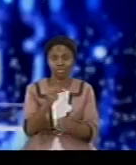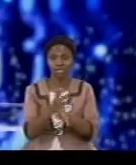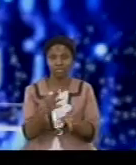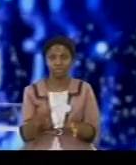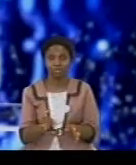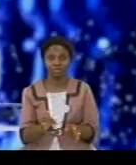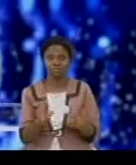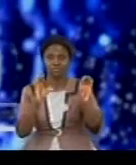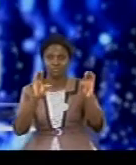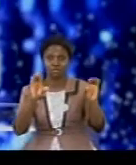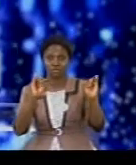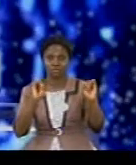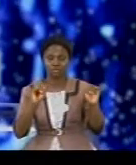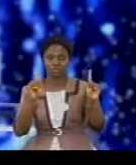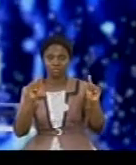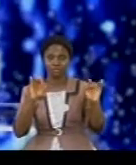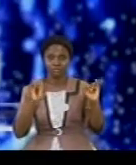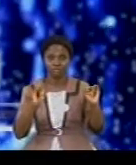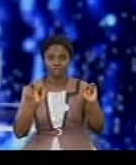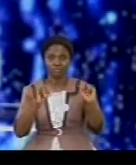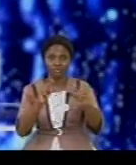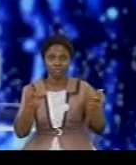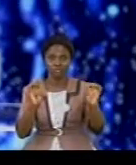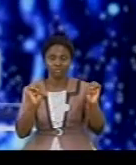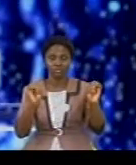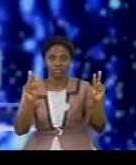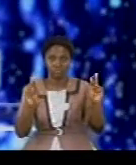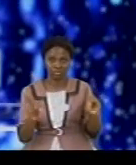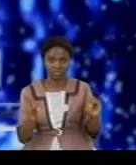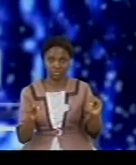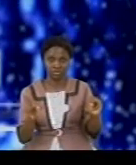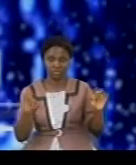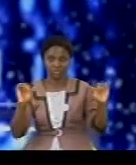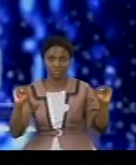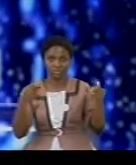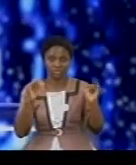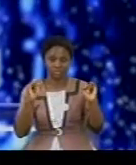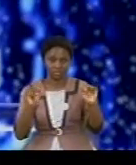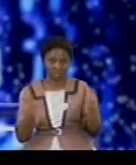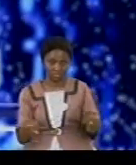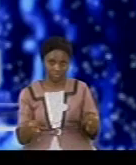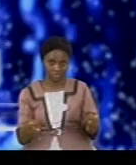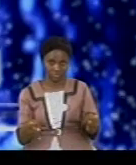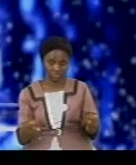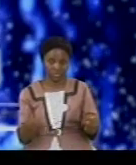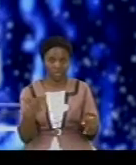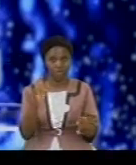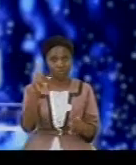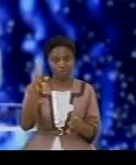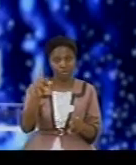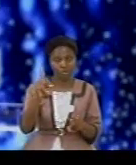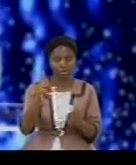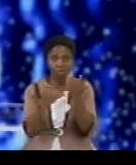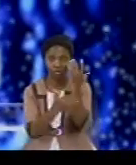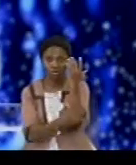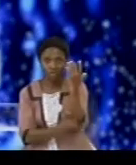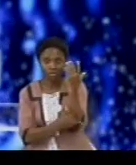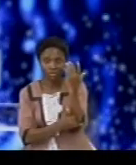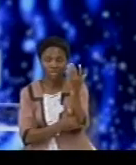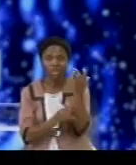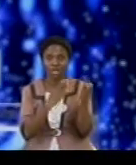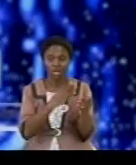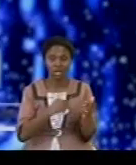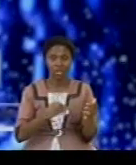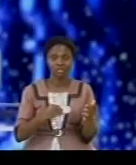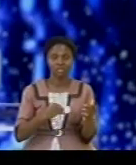country. They are also citizens of another country somewhere. But as touching the matter of